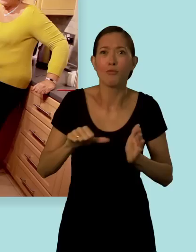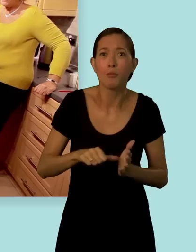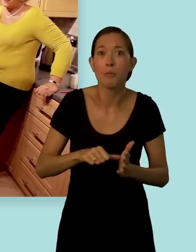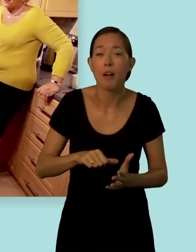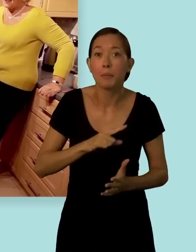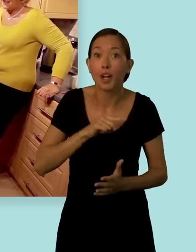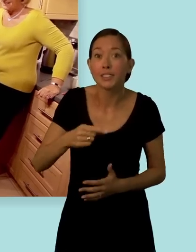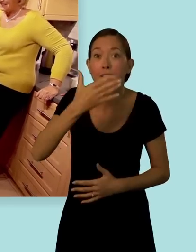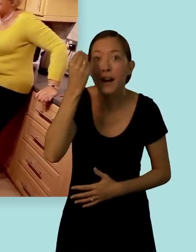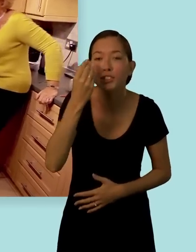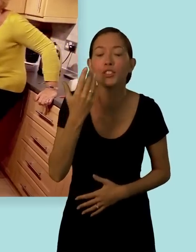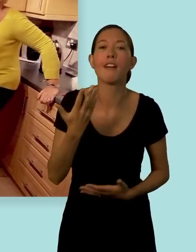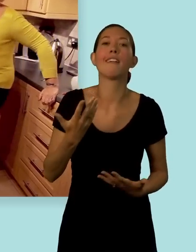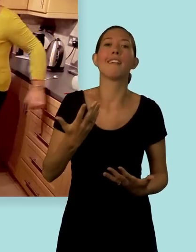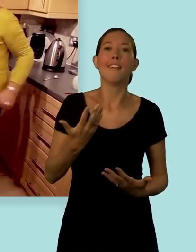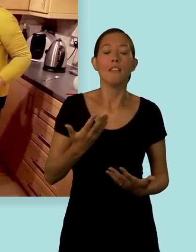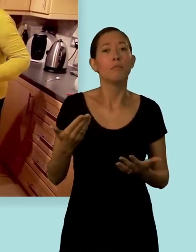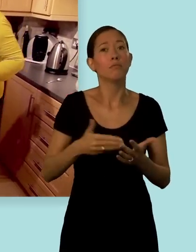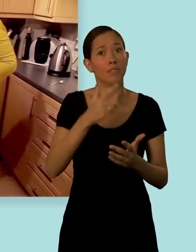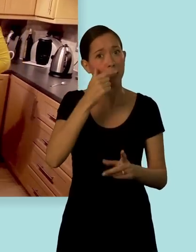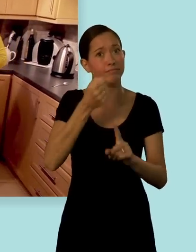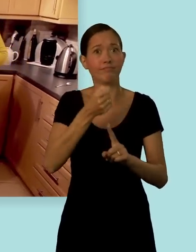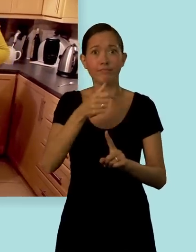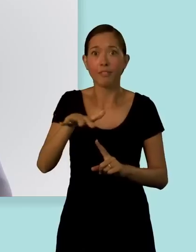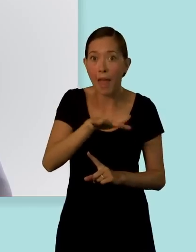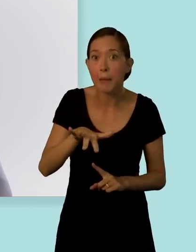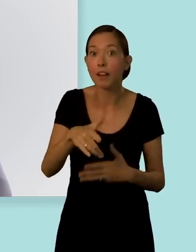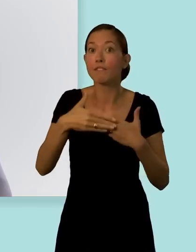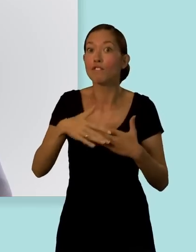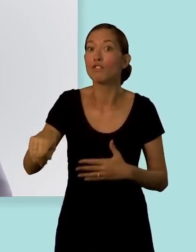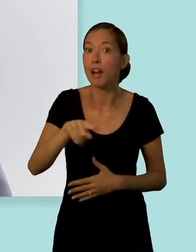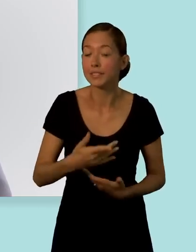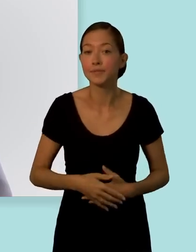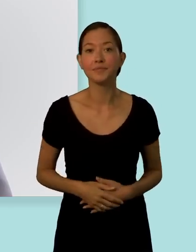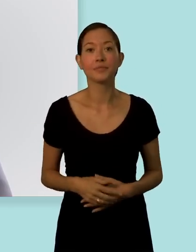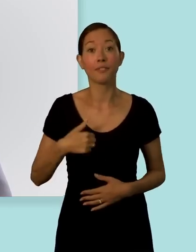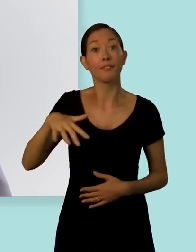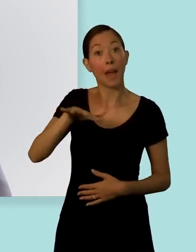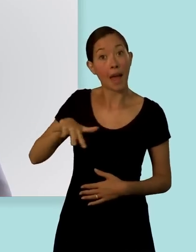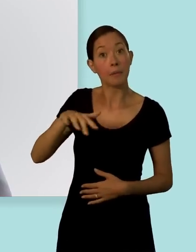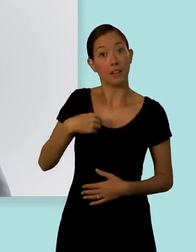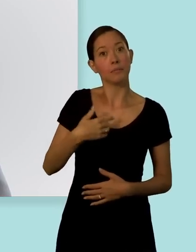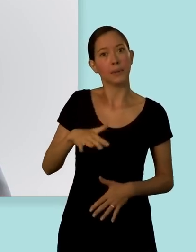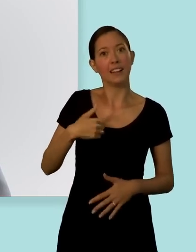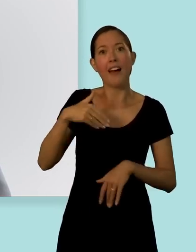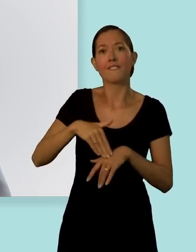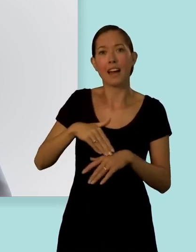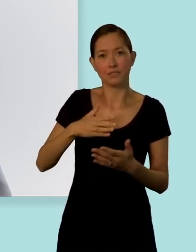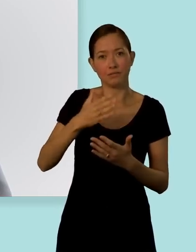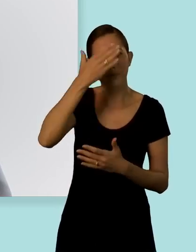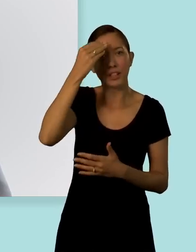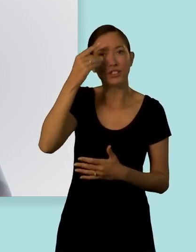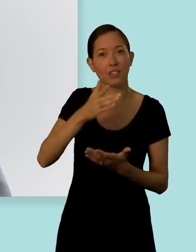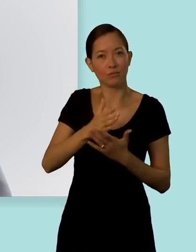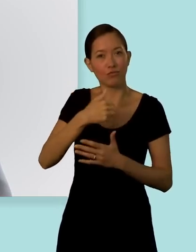having. It can also have a big impact on family and friends. My family and I have personally been affected by dementia, with both my granddad and aunt